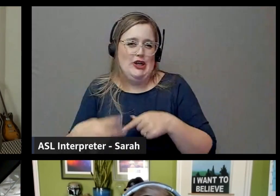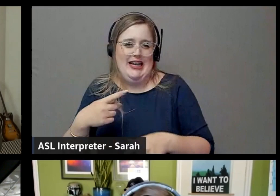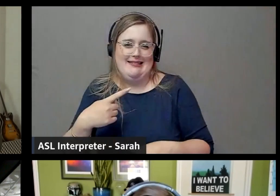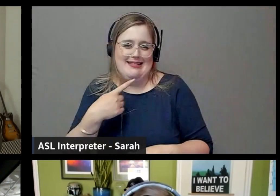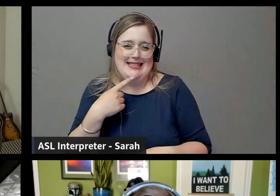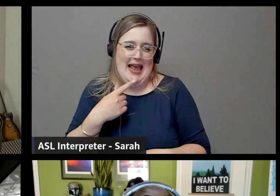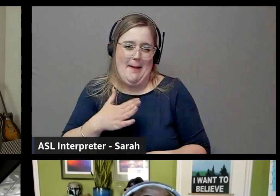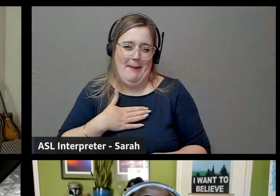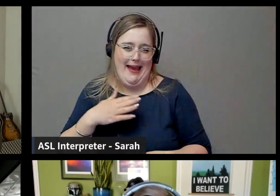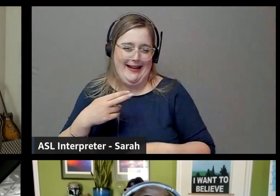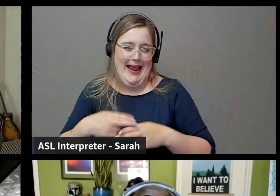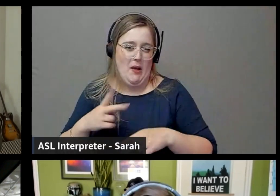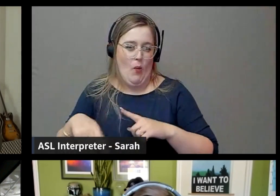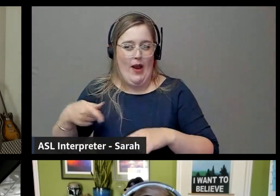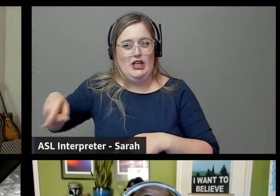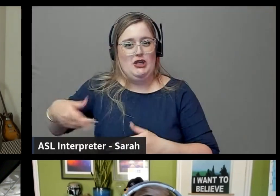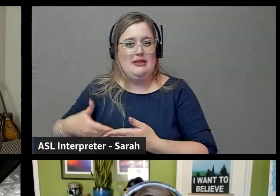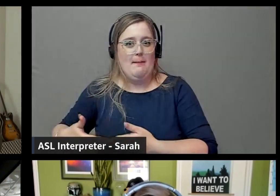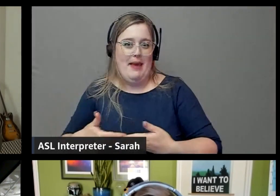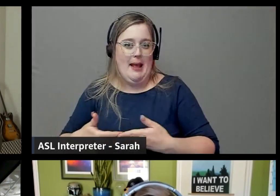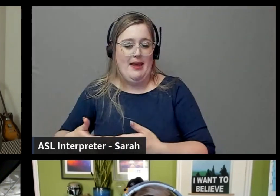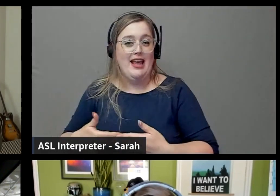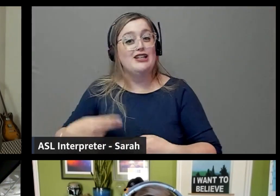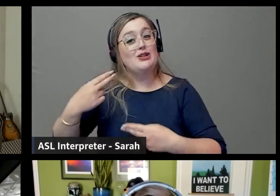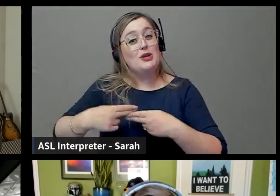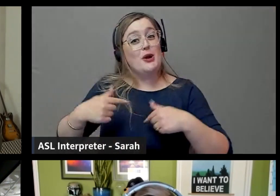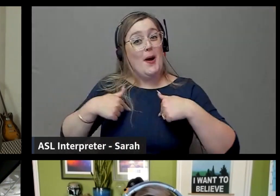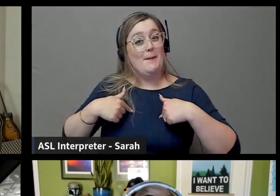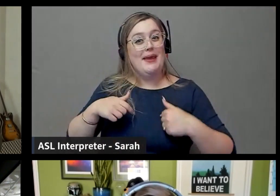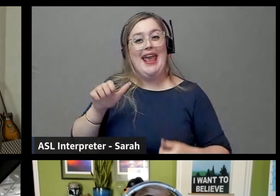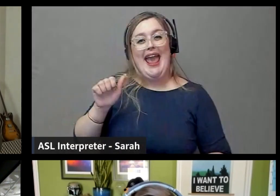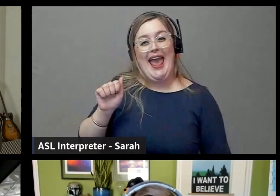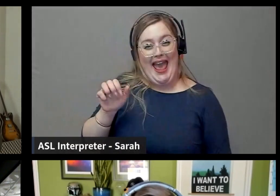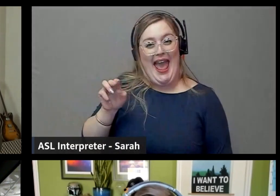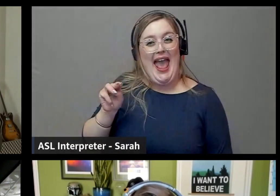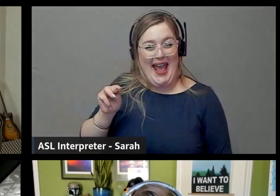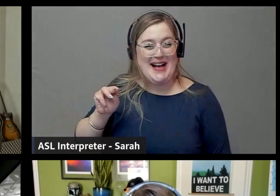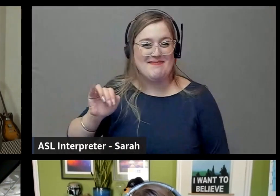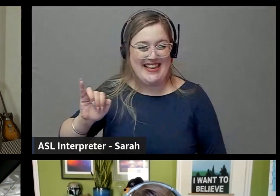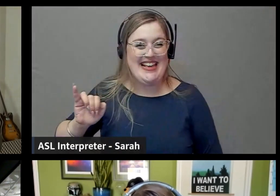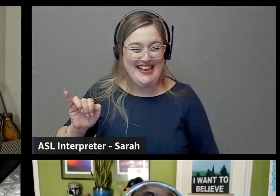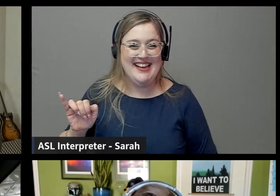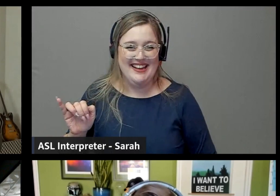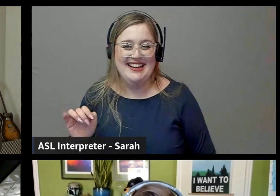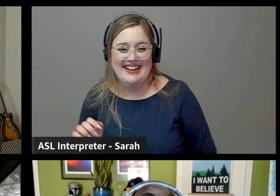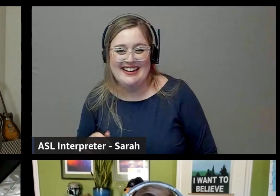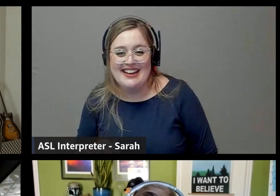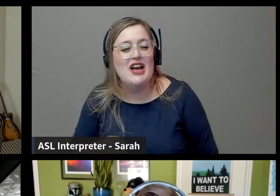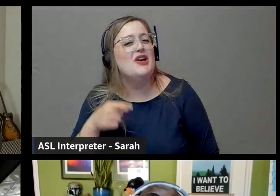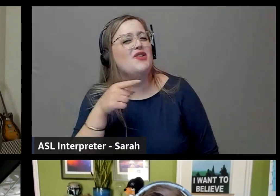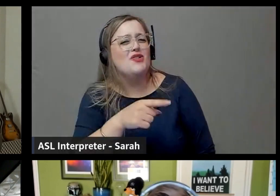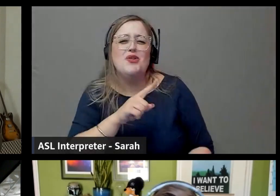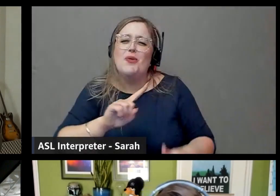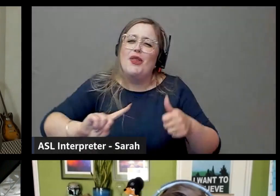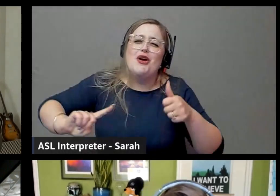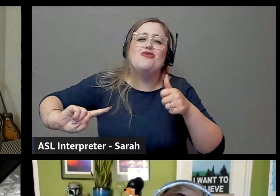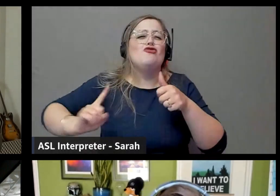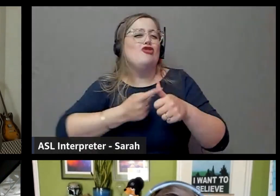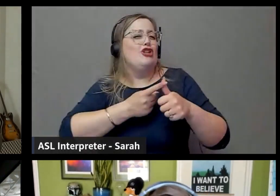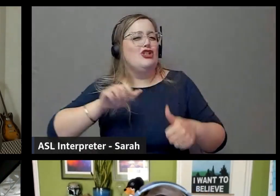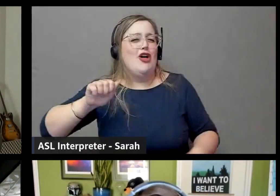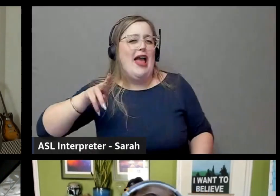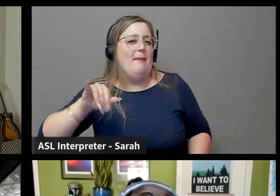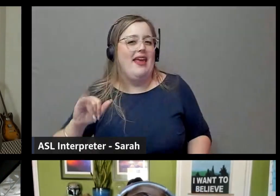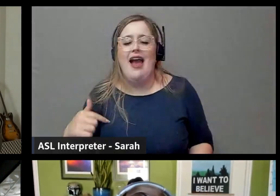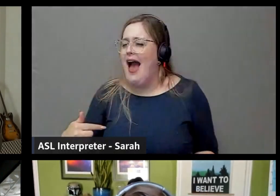baby, so she called me Amy. So there you go. You were the original Amy. I was an